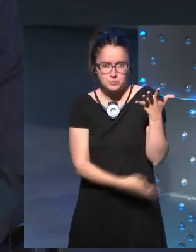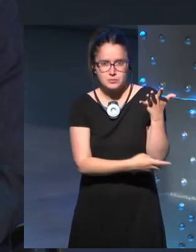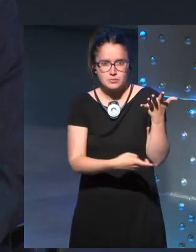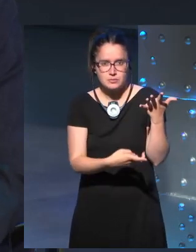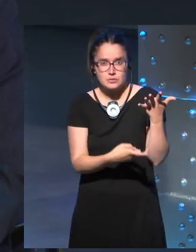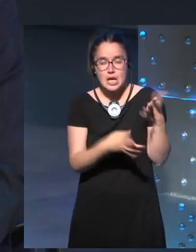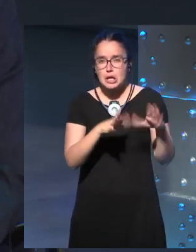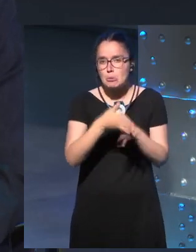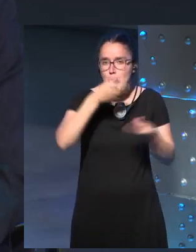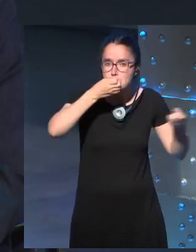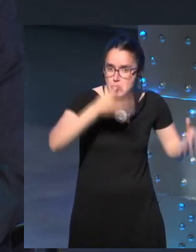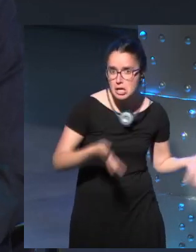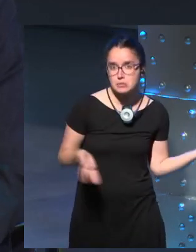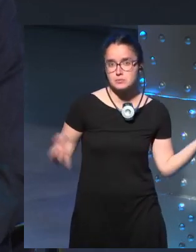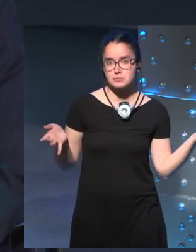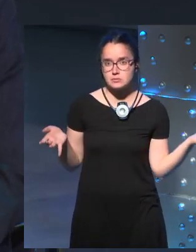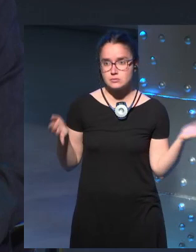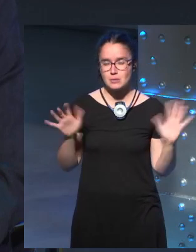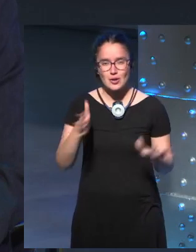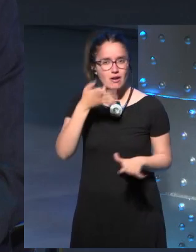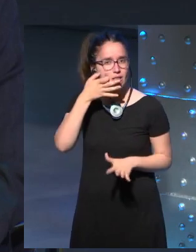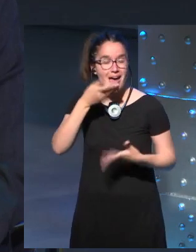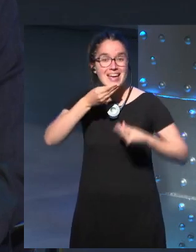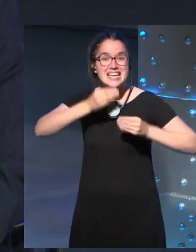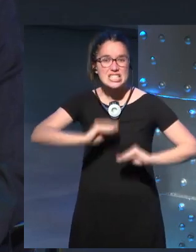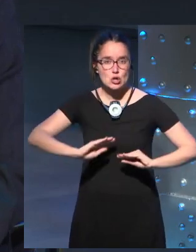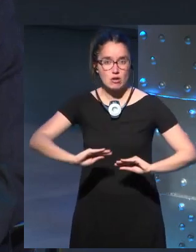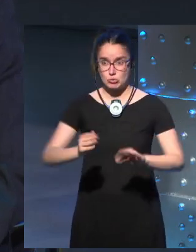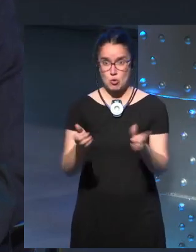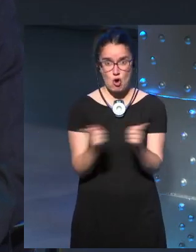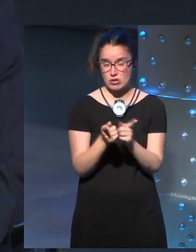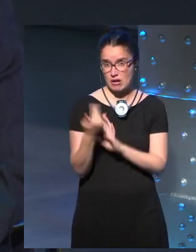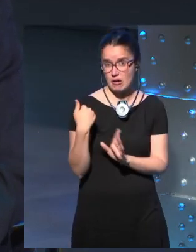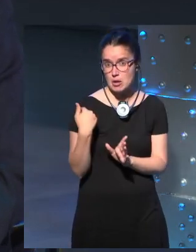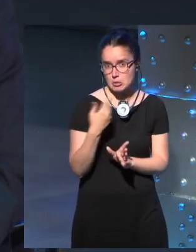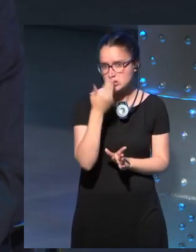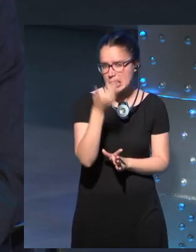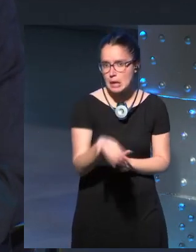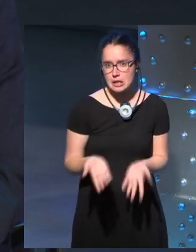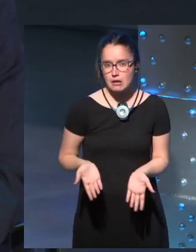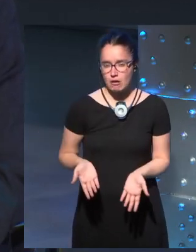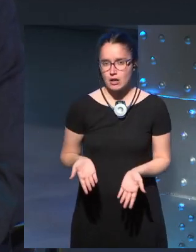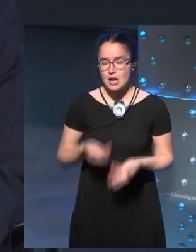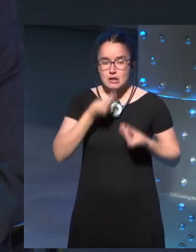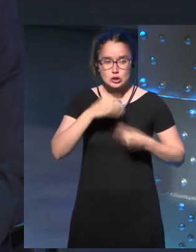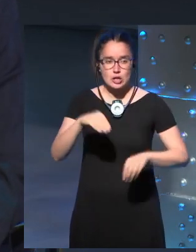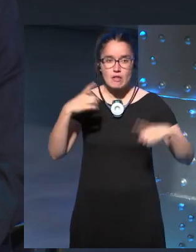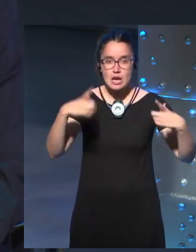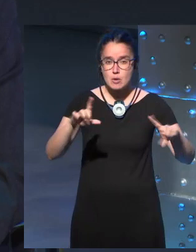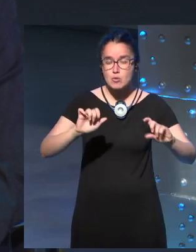too. They were a good team, but really, their story is quite brief, so to